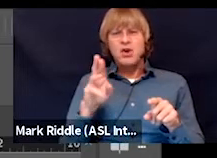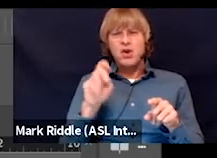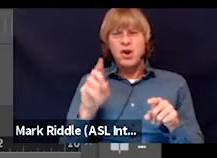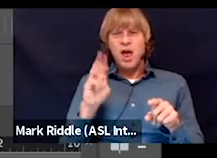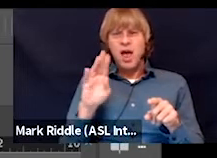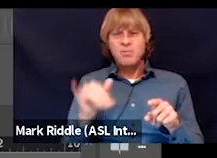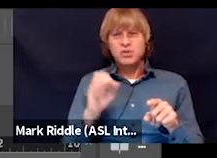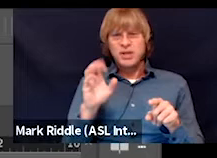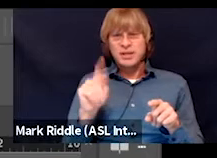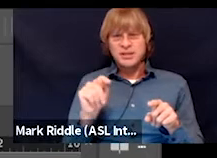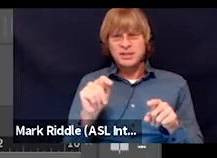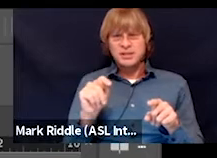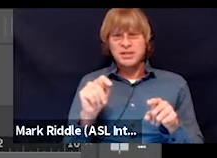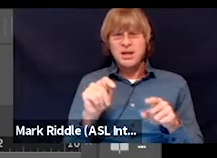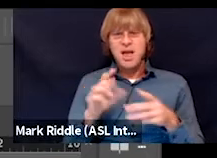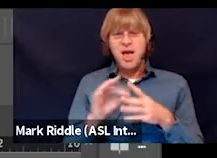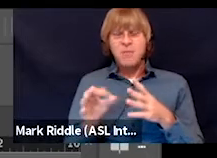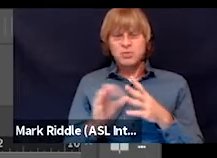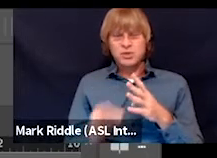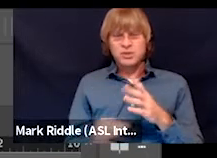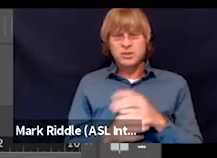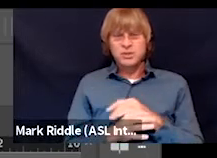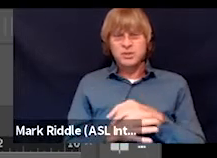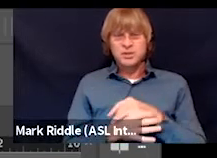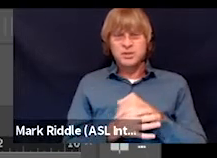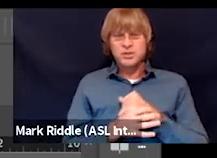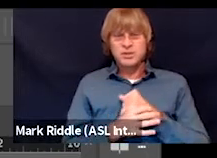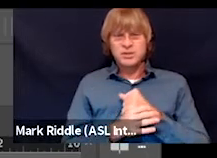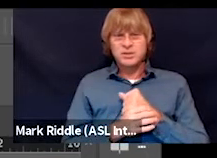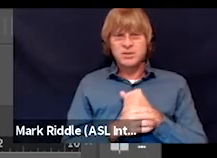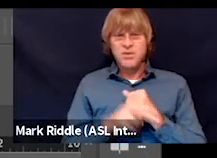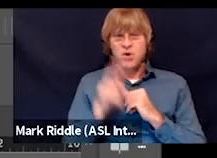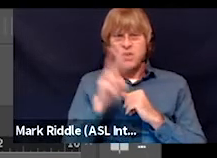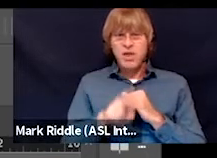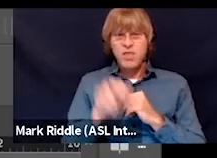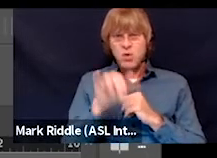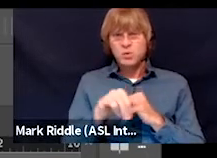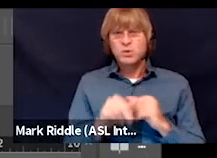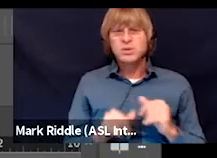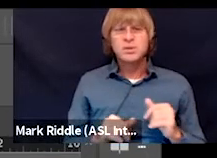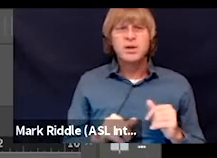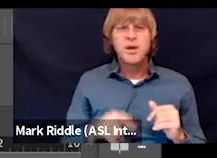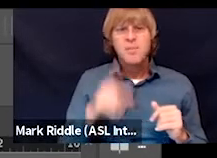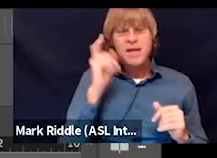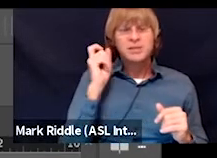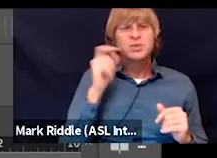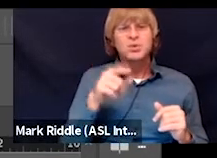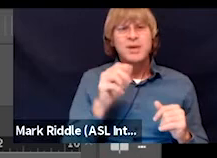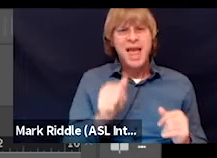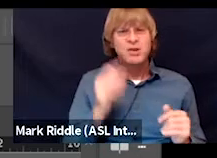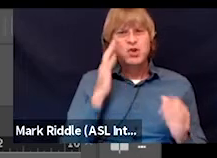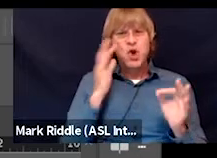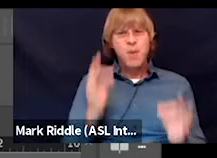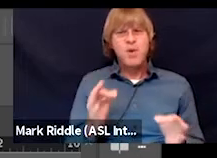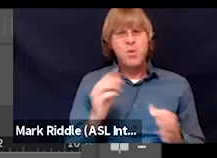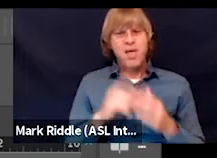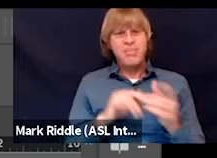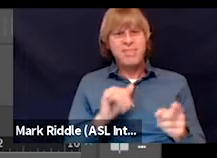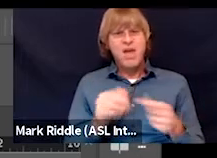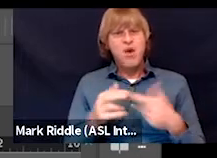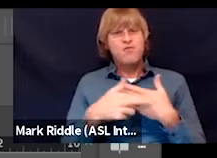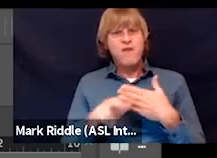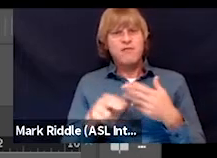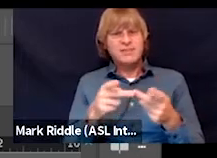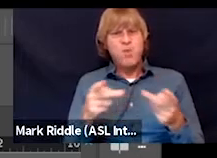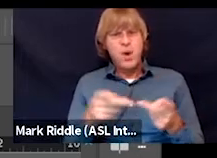object options. I want to look at those because you can determine what the reference point